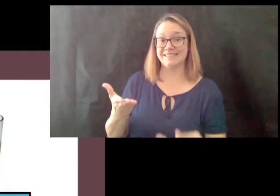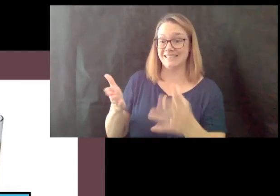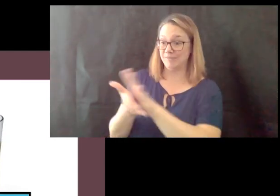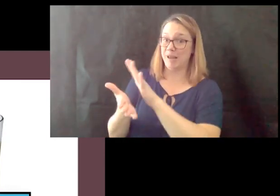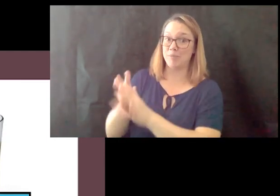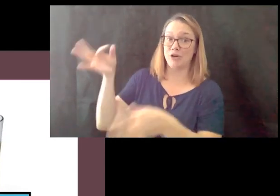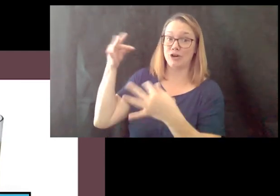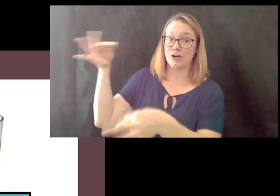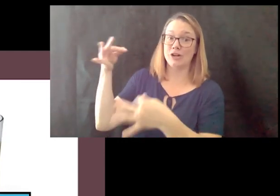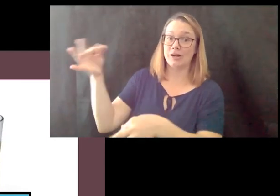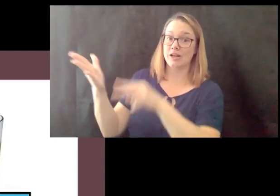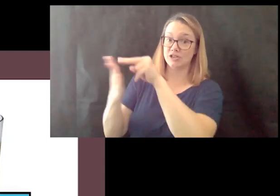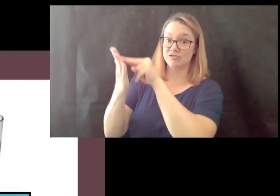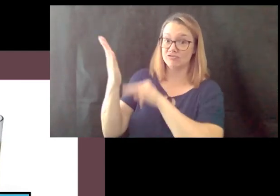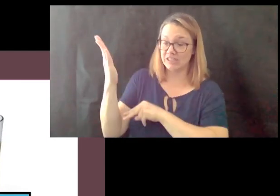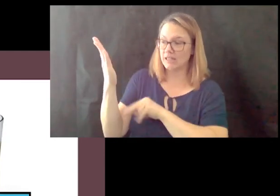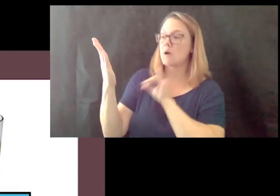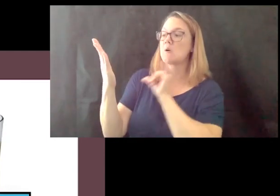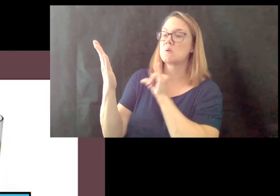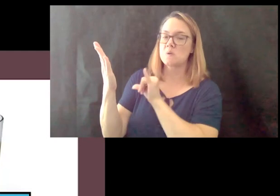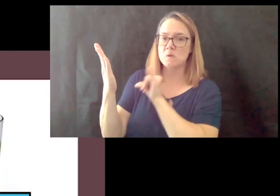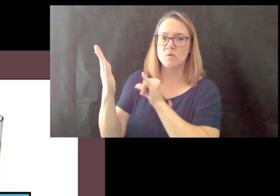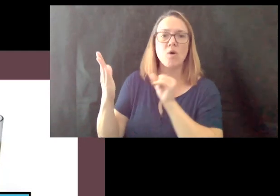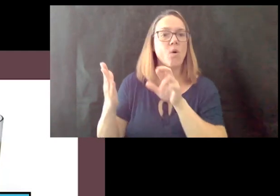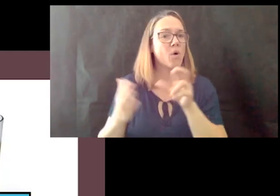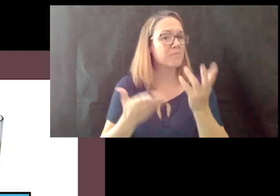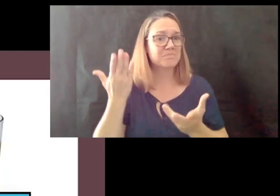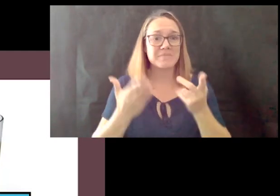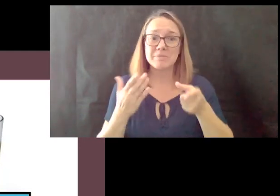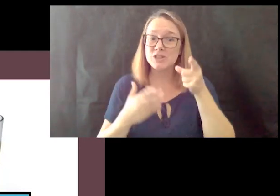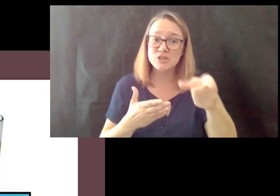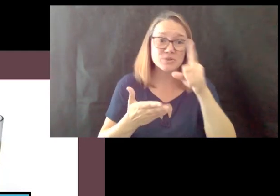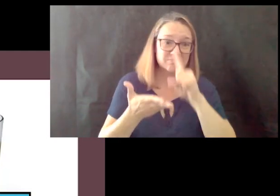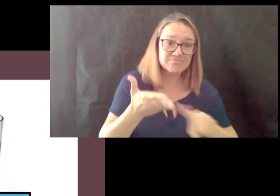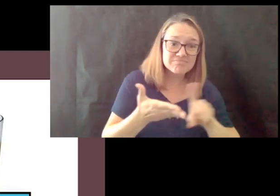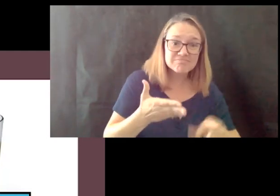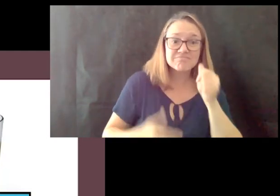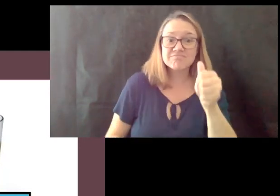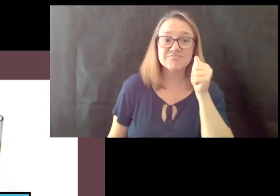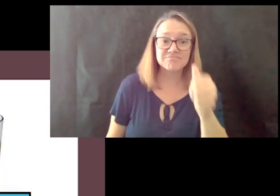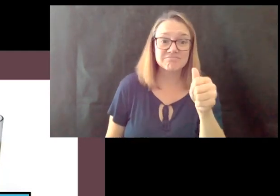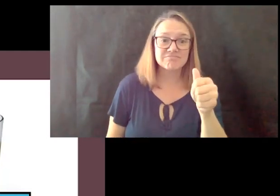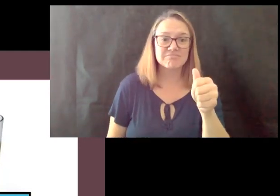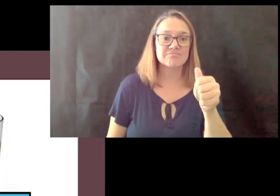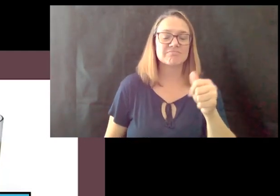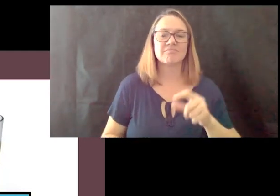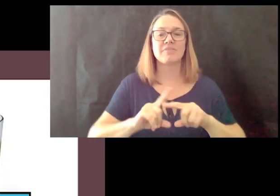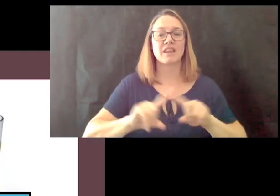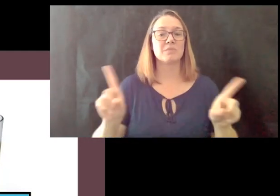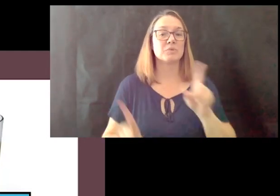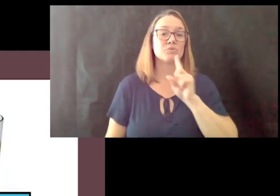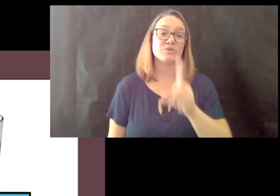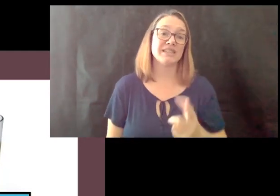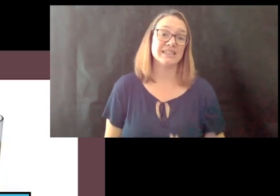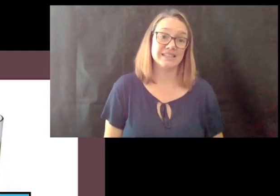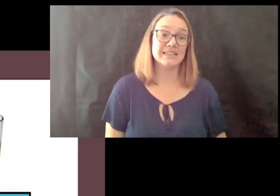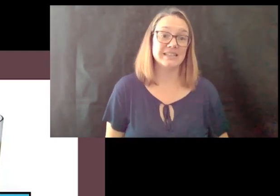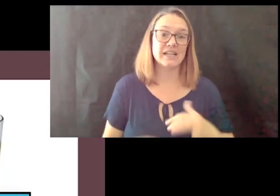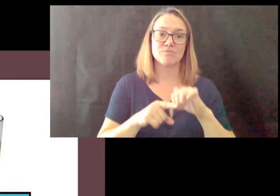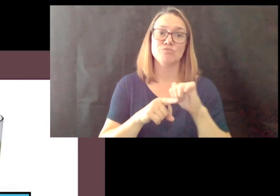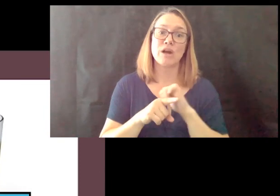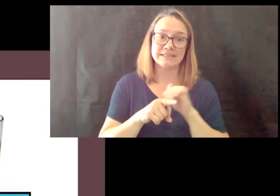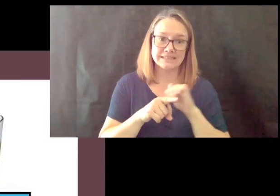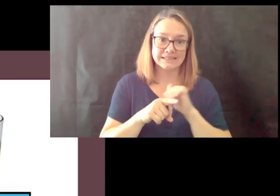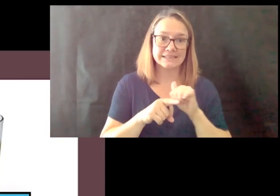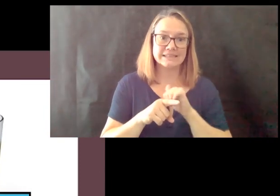actively learning with a diabetic educator, or you've taken it upon yourself to look up these items. But really, you know,